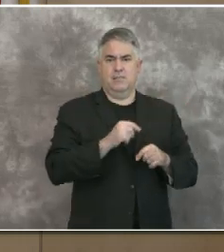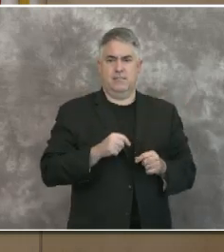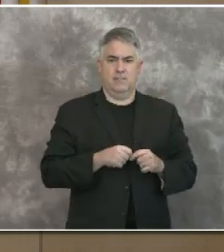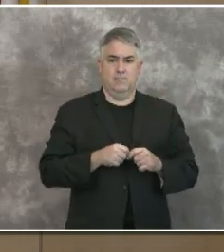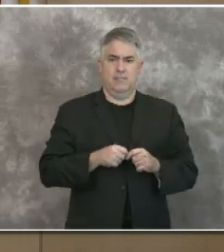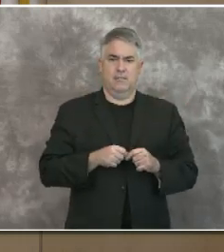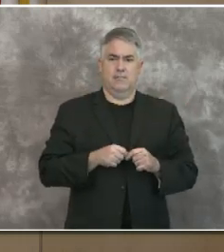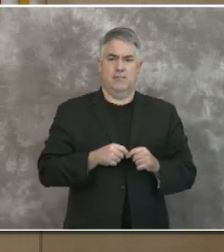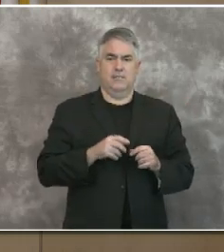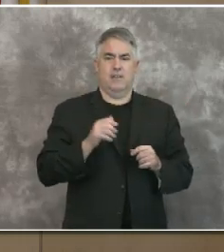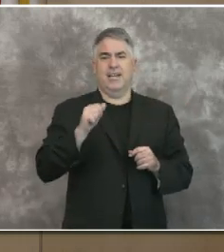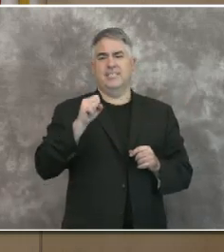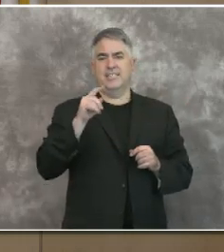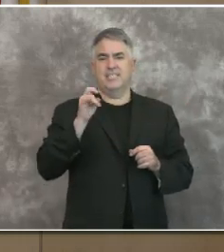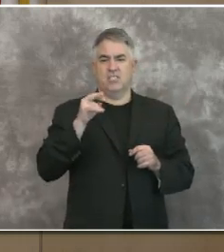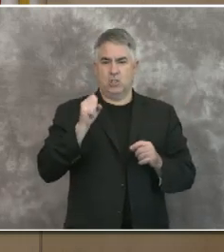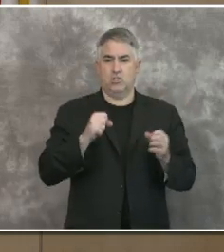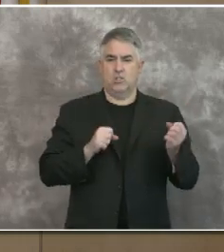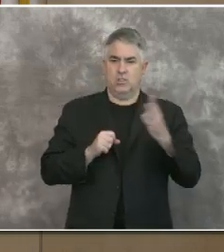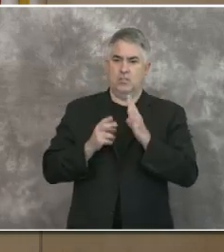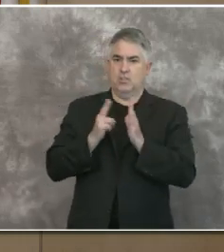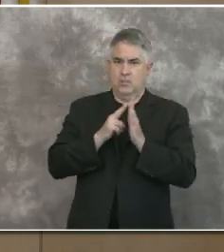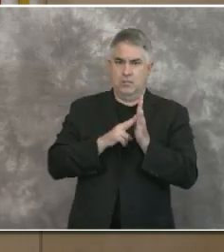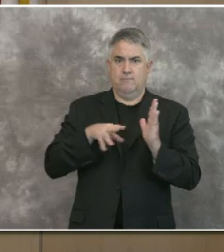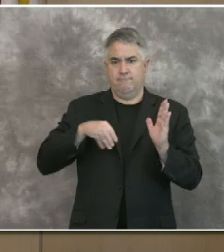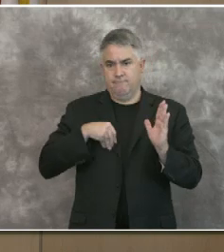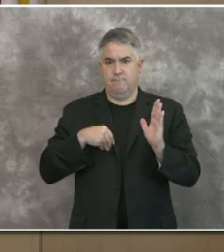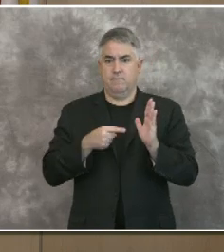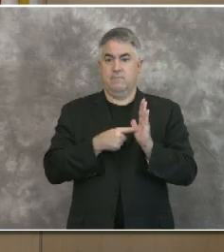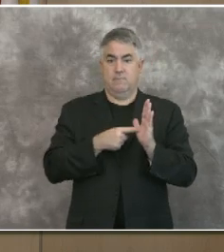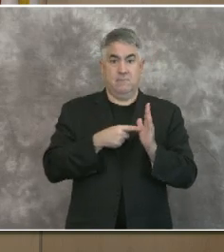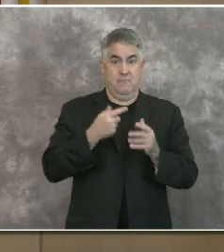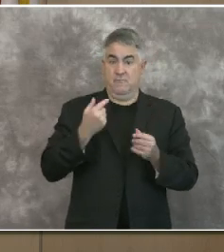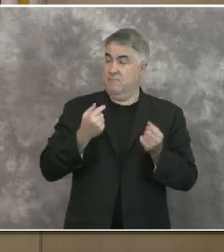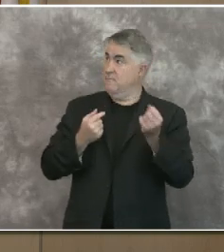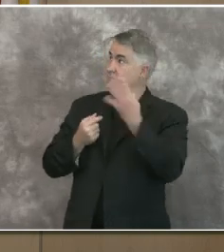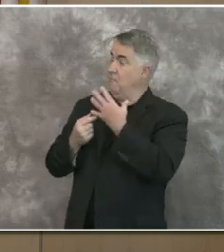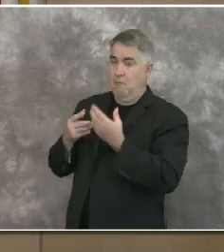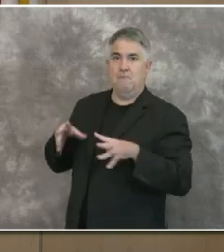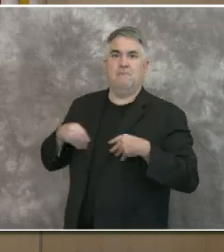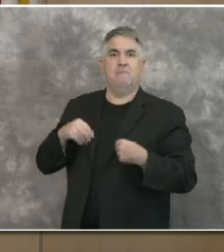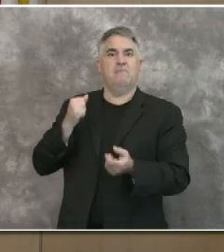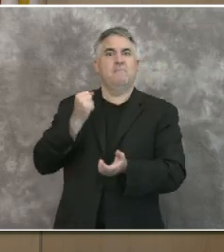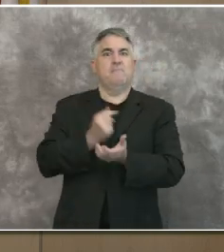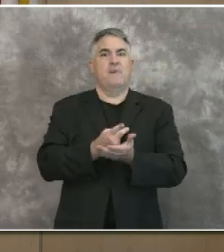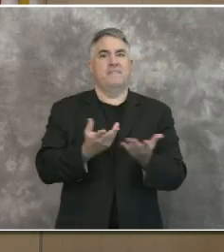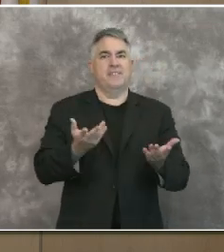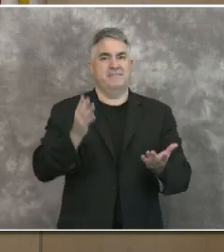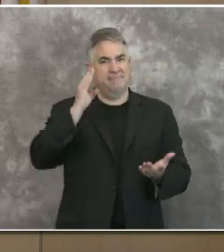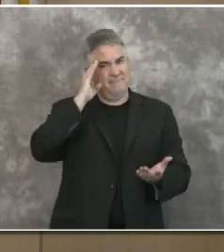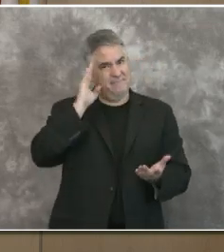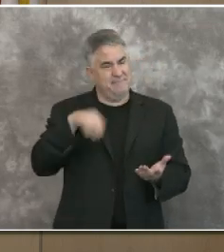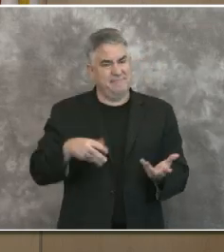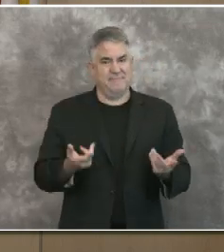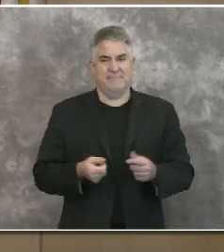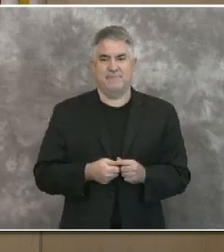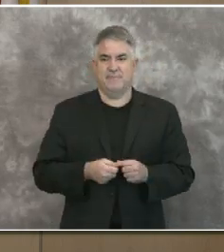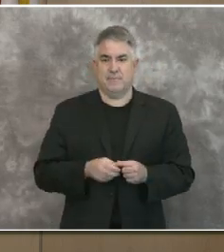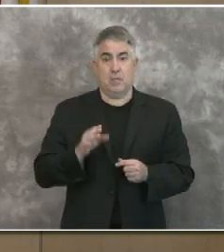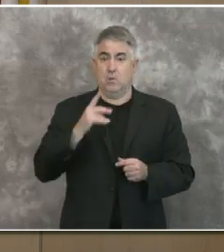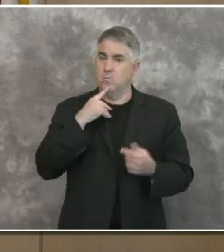roadmap to modify the stay-at-home order was approved last evening by the State Health Department. This was a tremendous